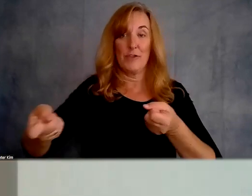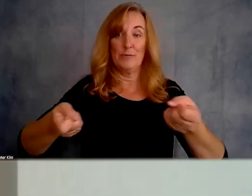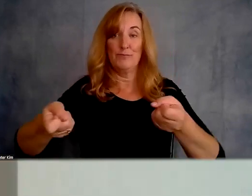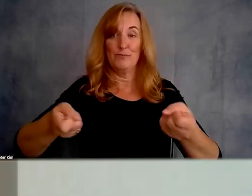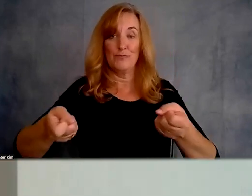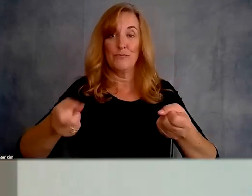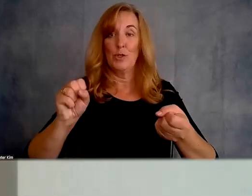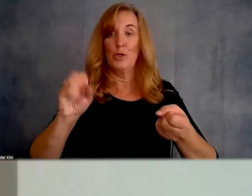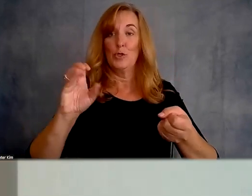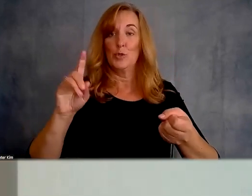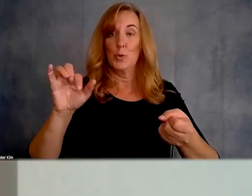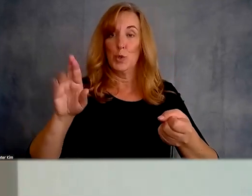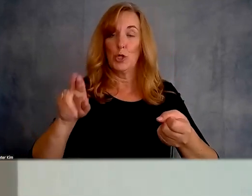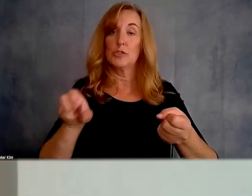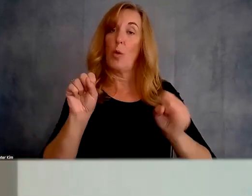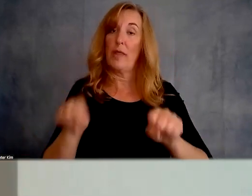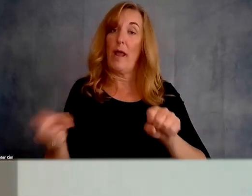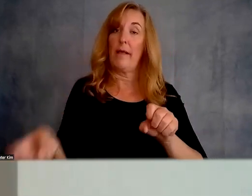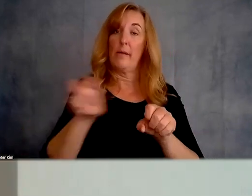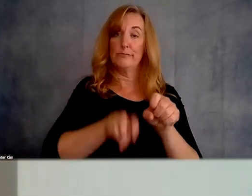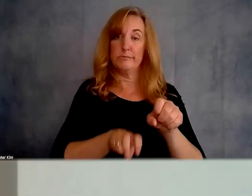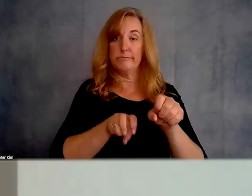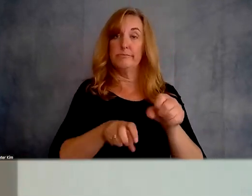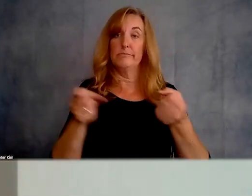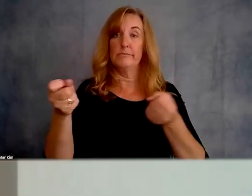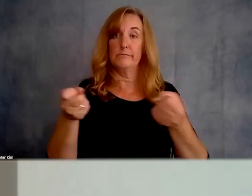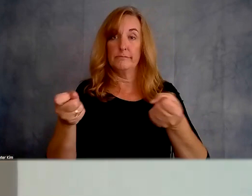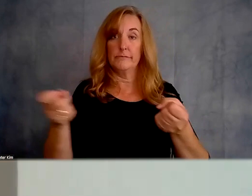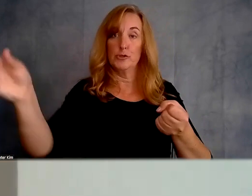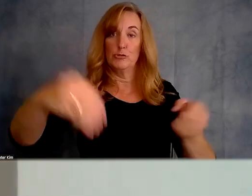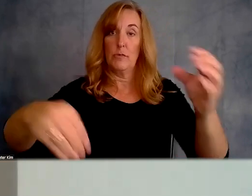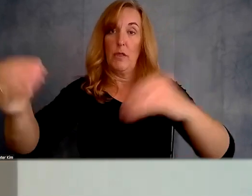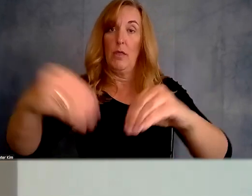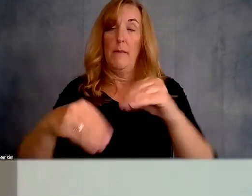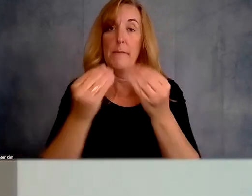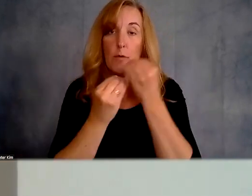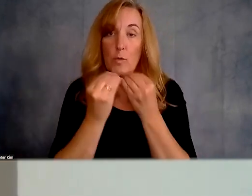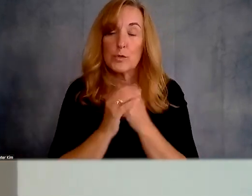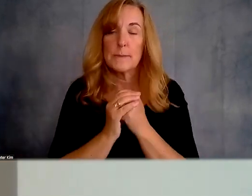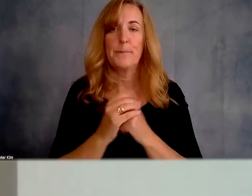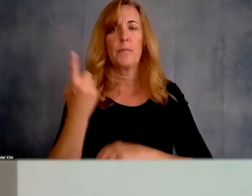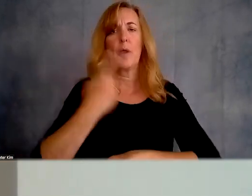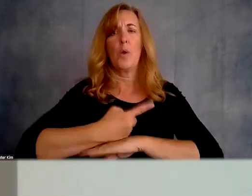throughout browsing the store and stuff. And one day,